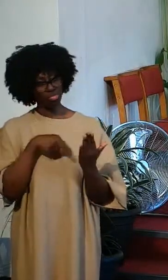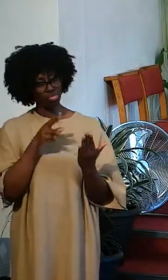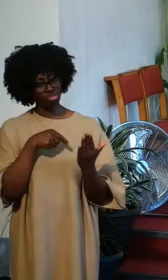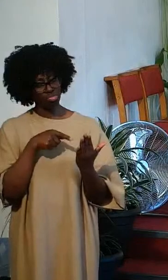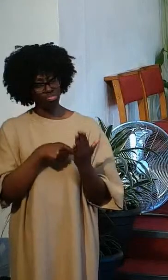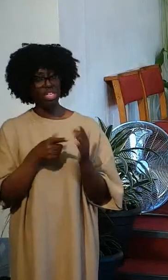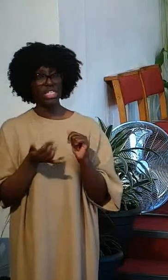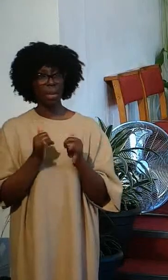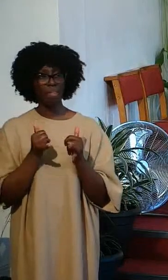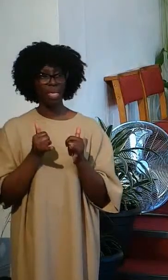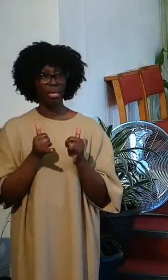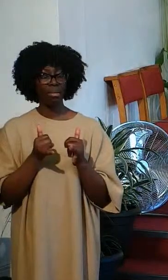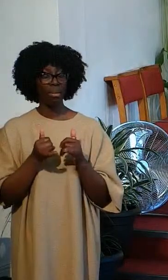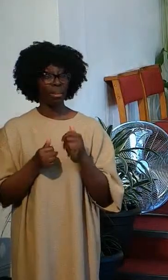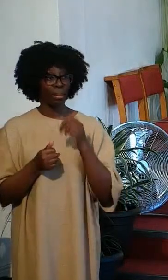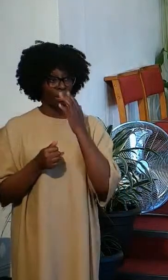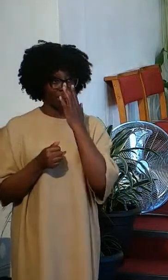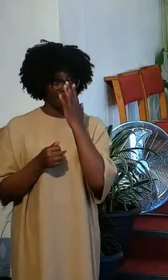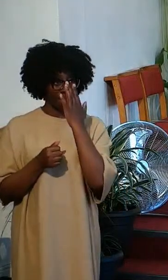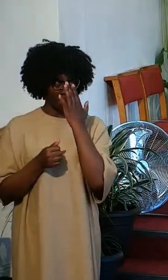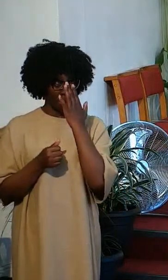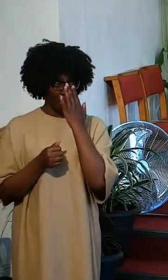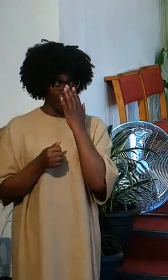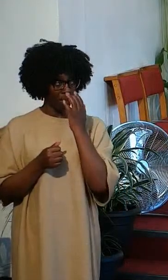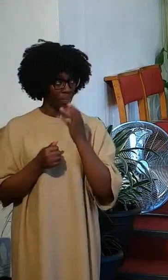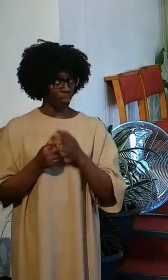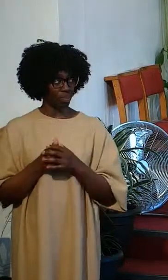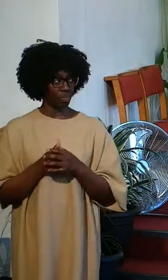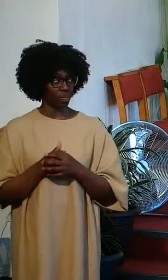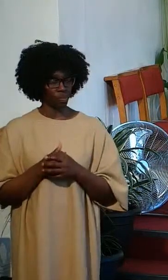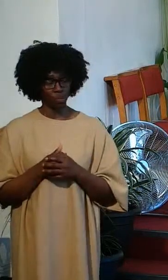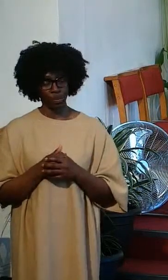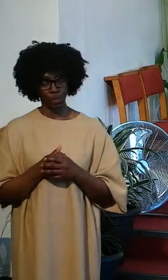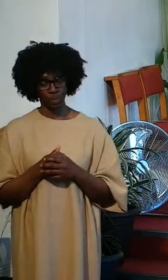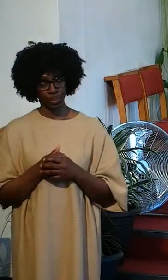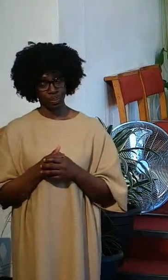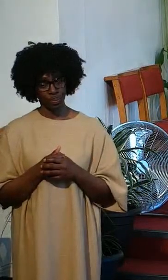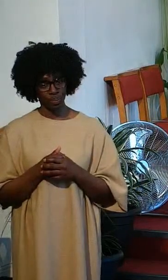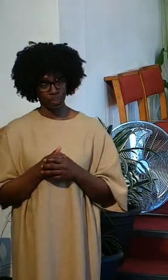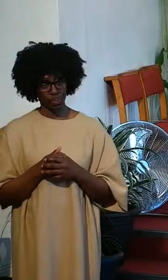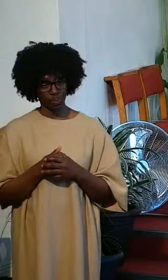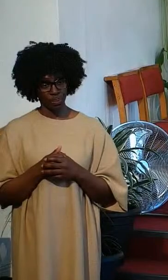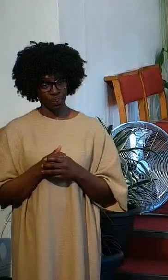So there's a common study where people looked at